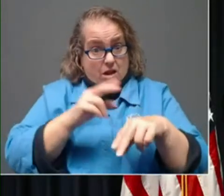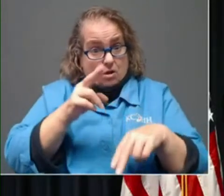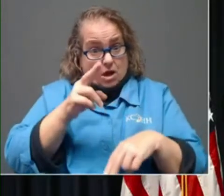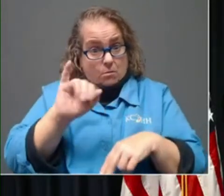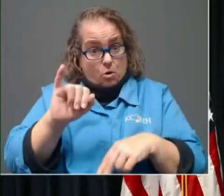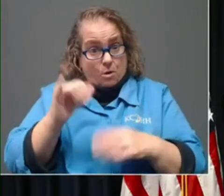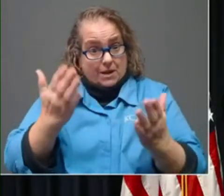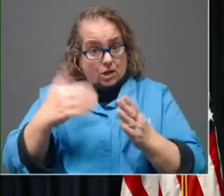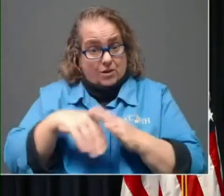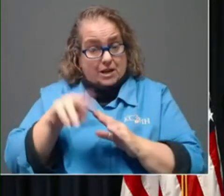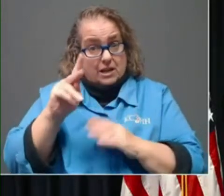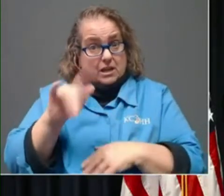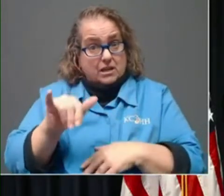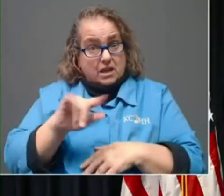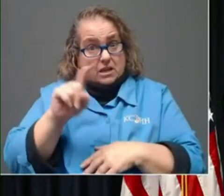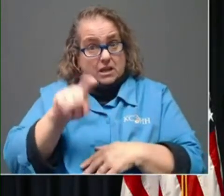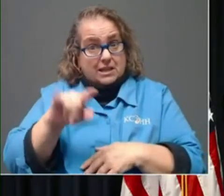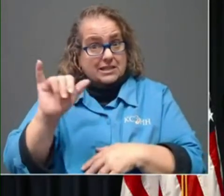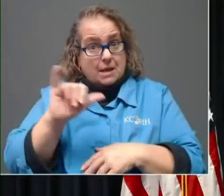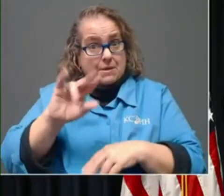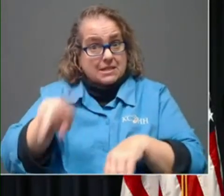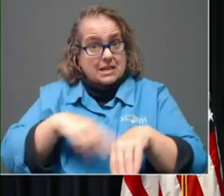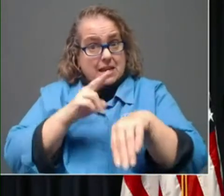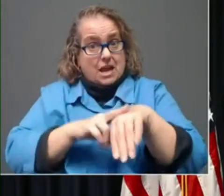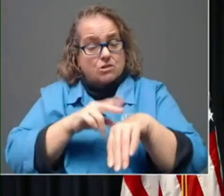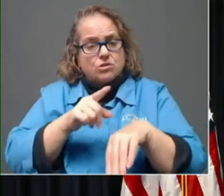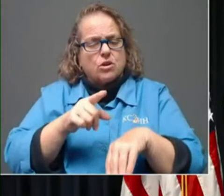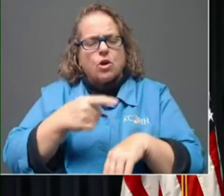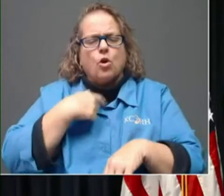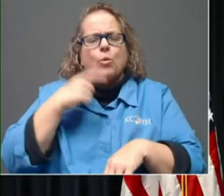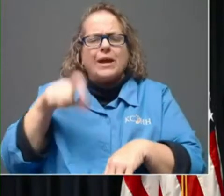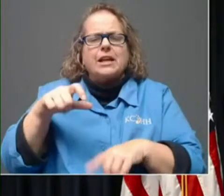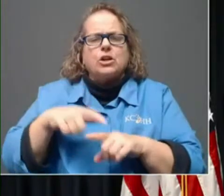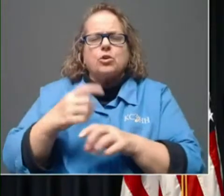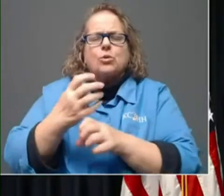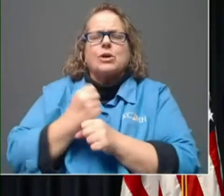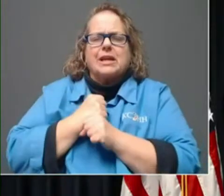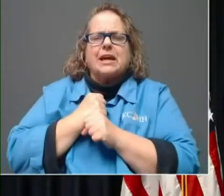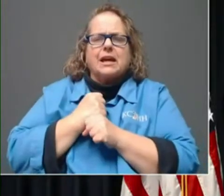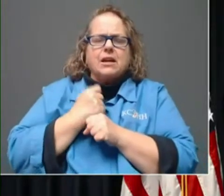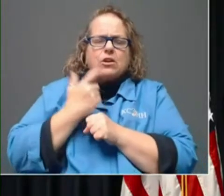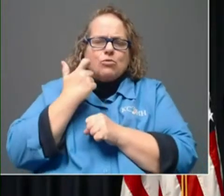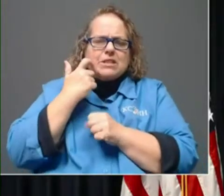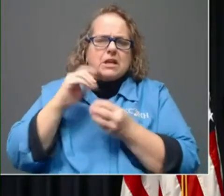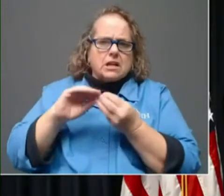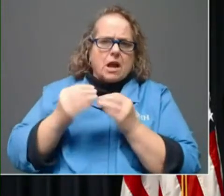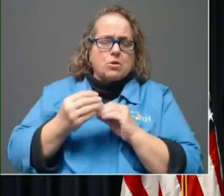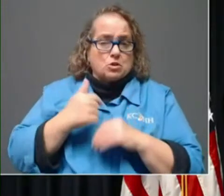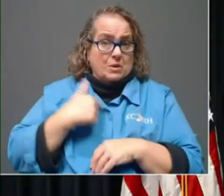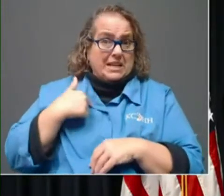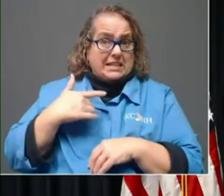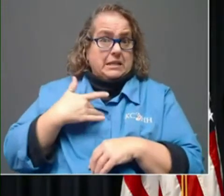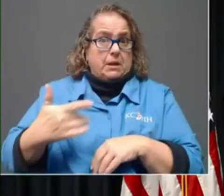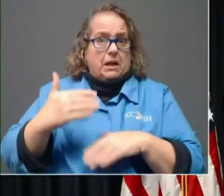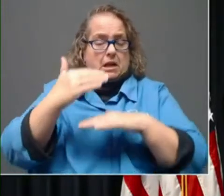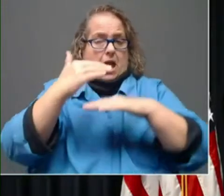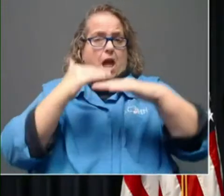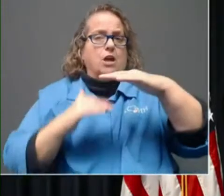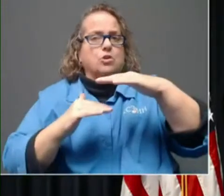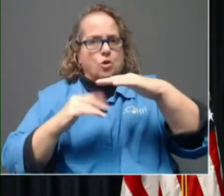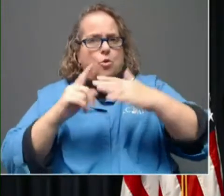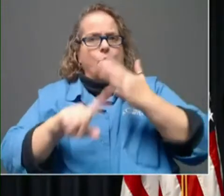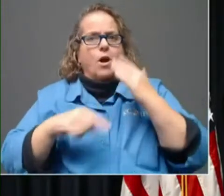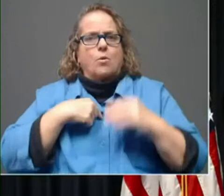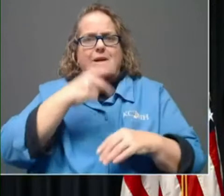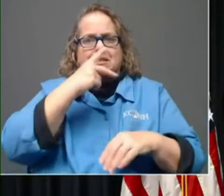We'll need to get the latest numbers. We have been typically under what we'd see nationally, but generally